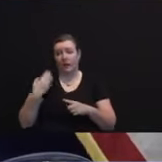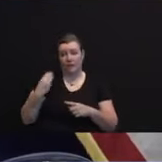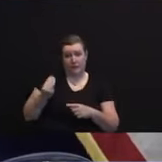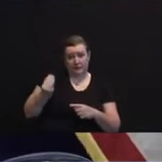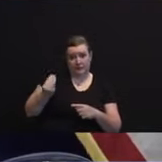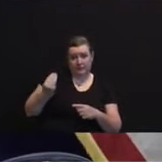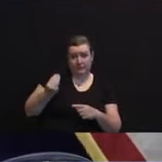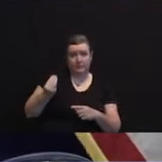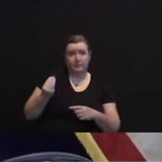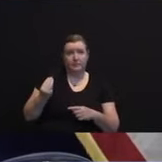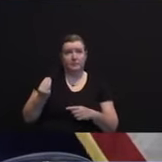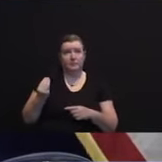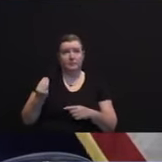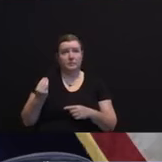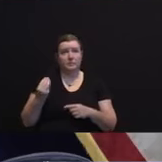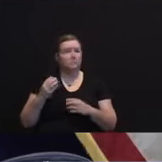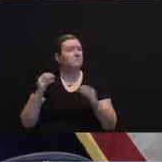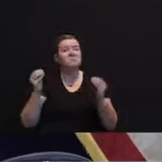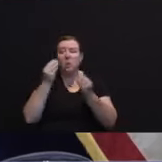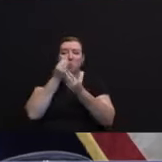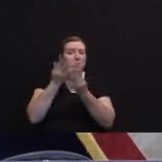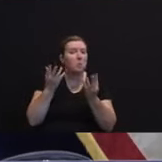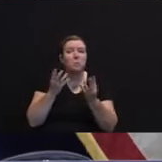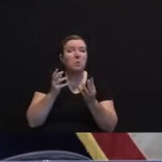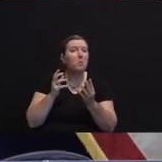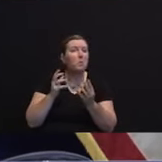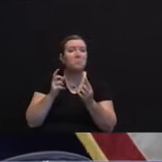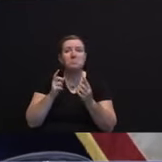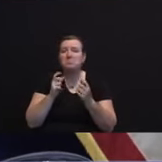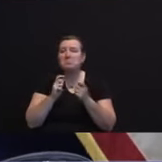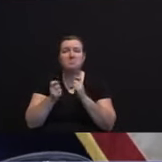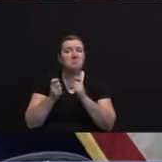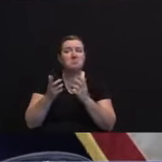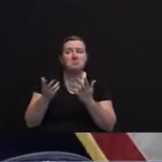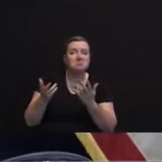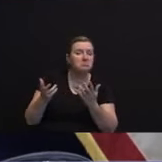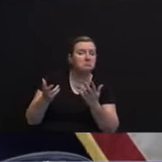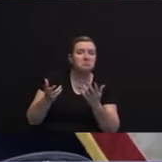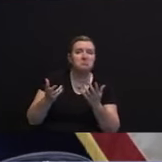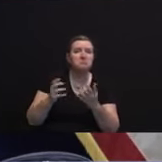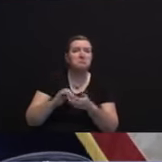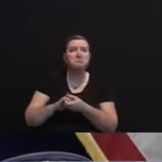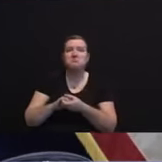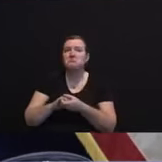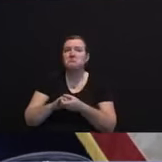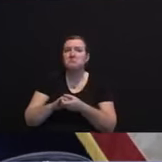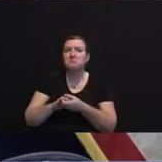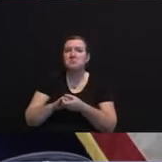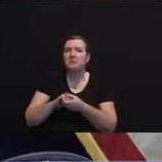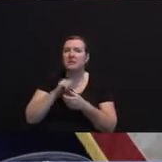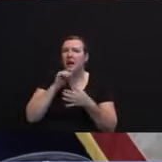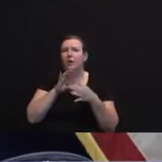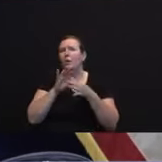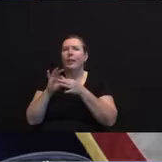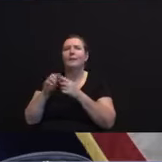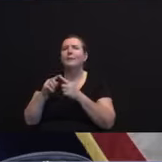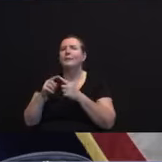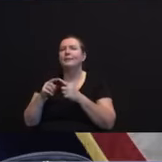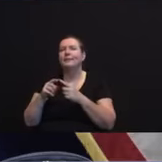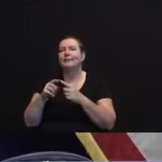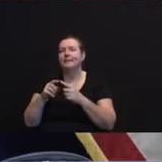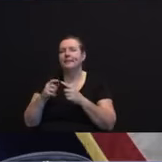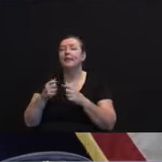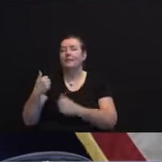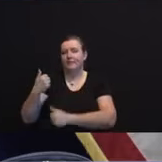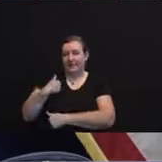may change in the weeks ahead. And in a totally non-related story, but on the heels of Veterans Day, if you missed it,